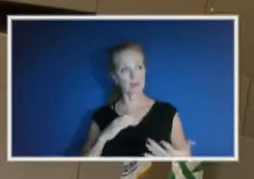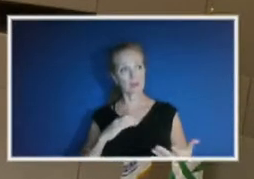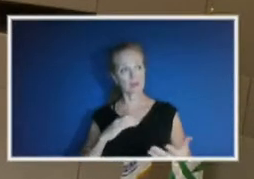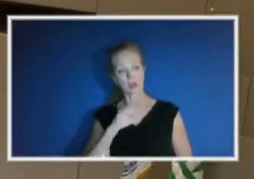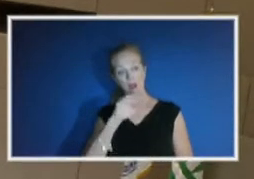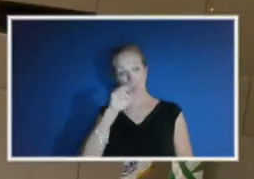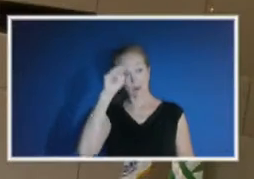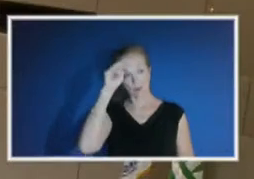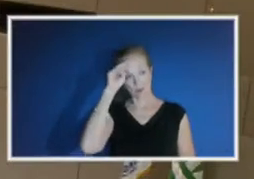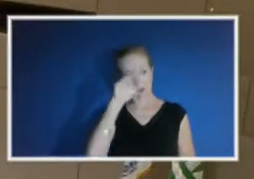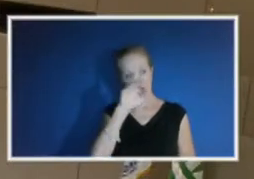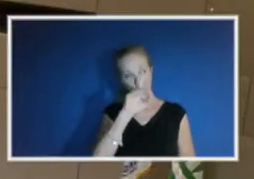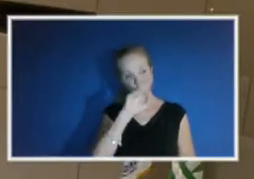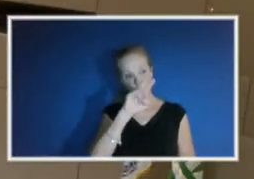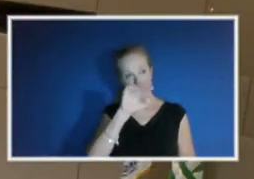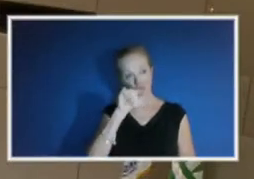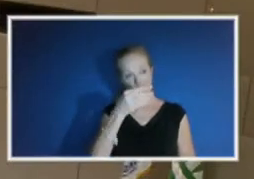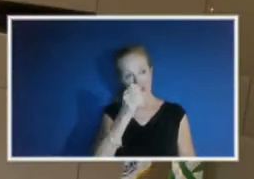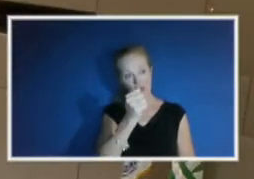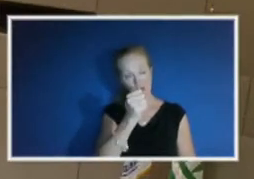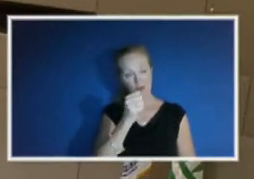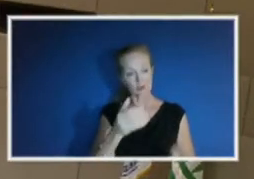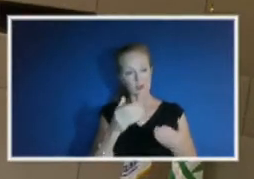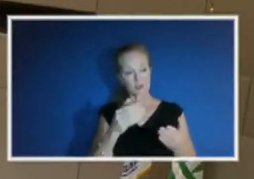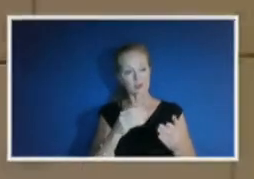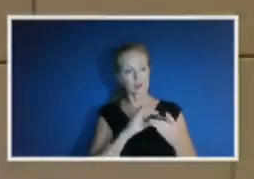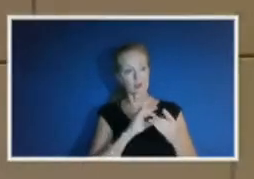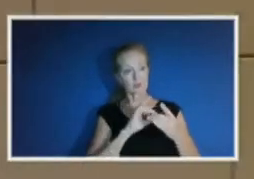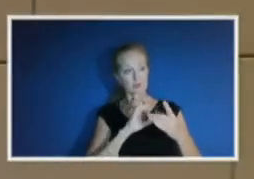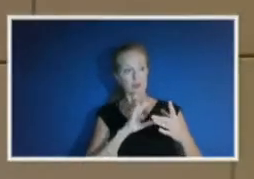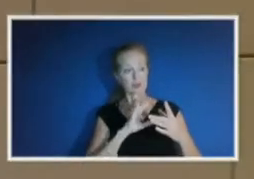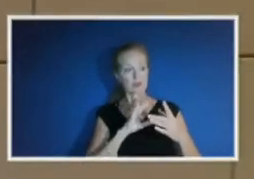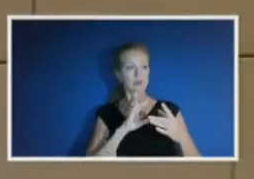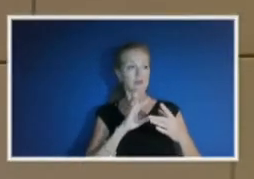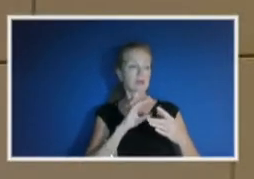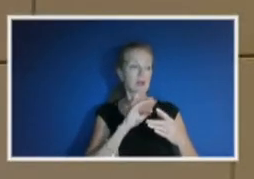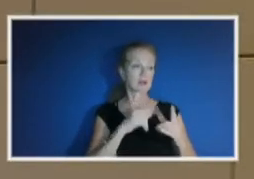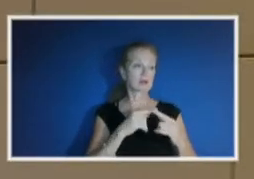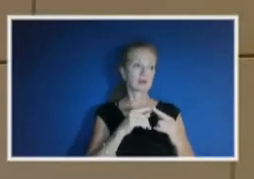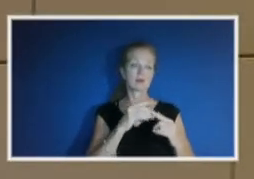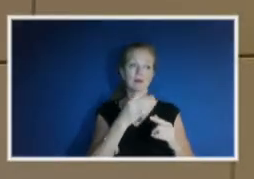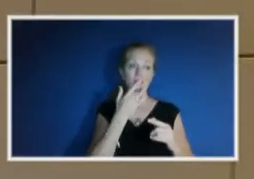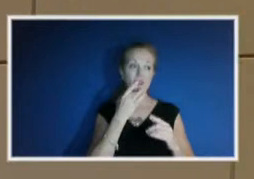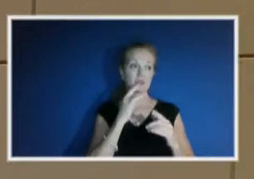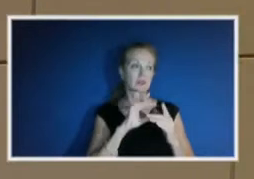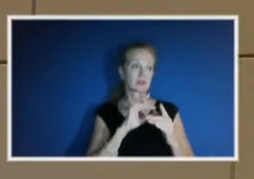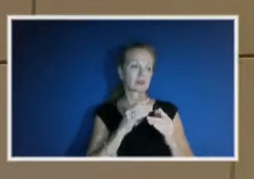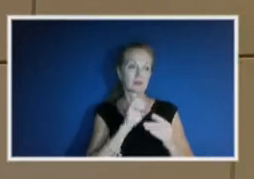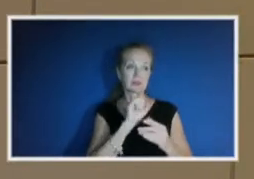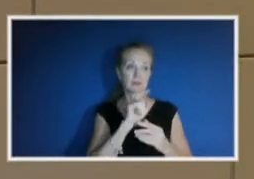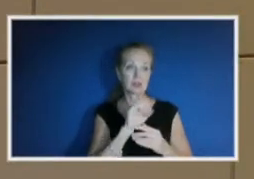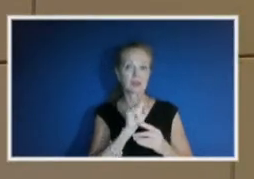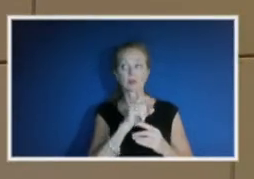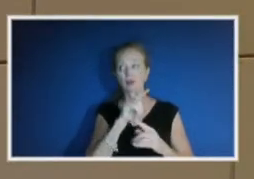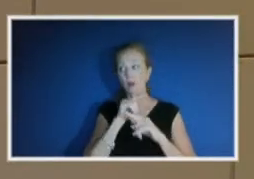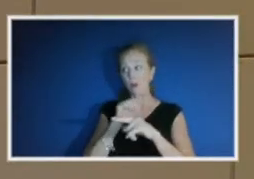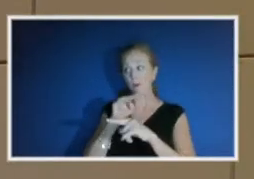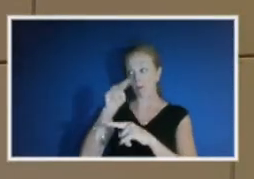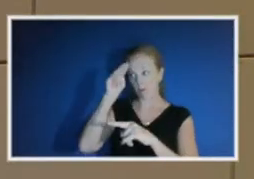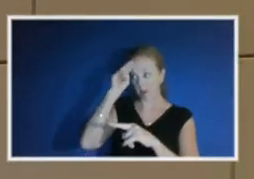suggested disbandment and preferred status for existing members, and Mr. Bakari has, you know, suggested